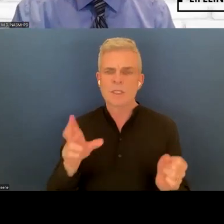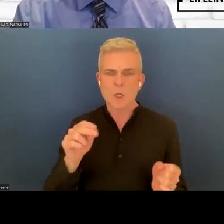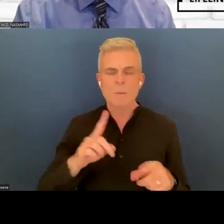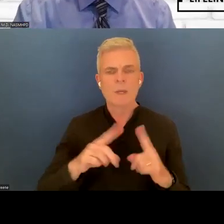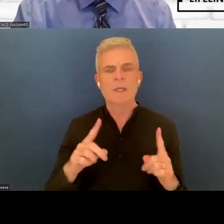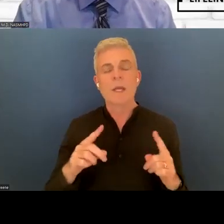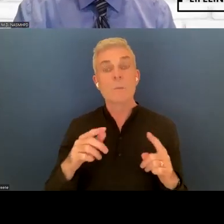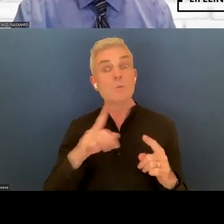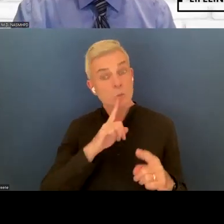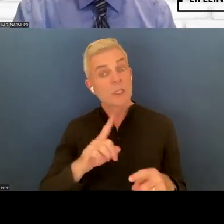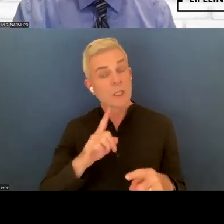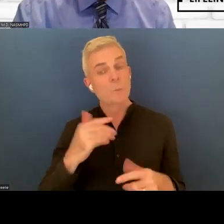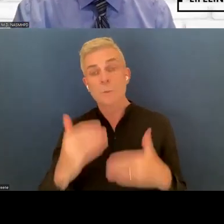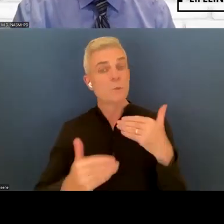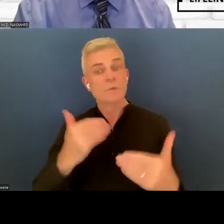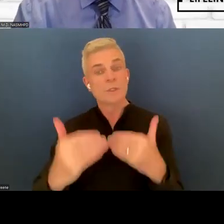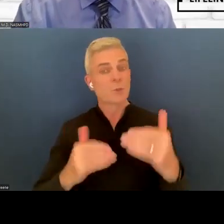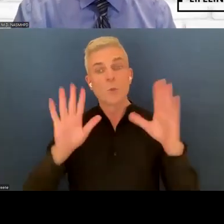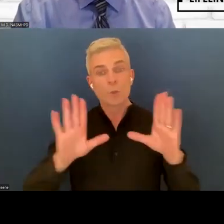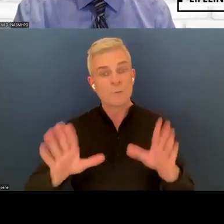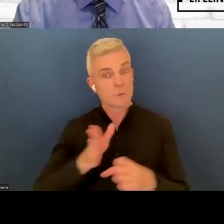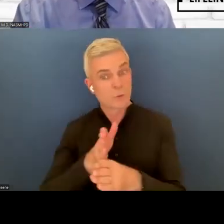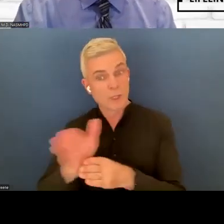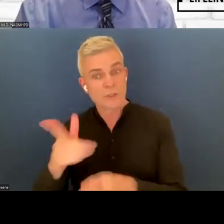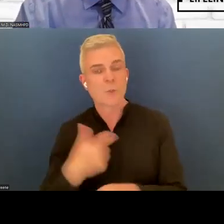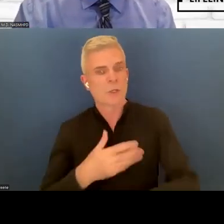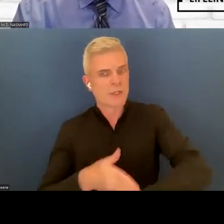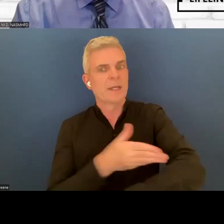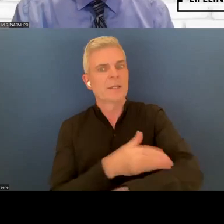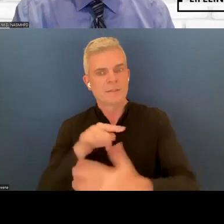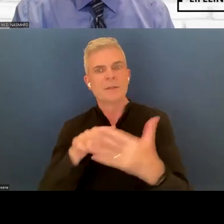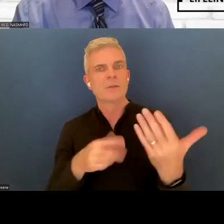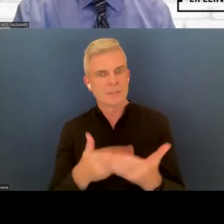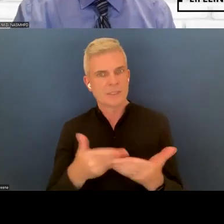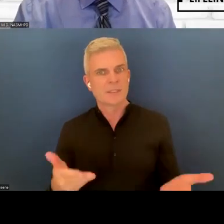moving in a wonderful direction. And we're just enhancing those things. Next slide, please.